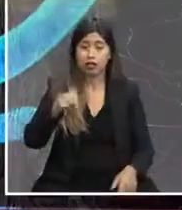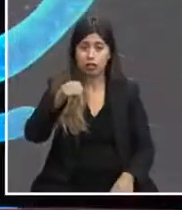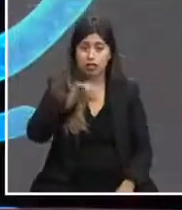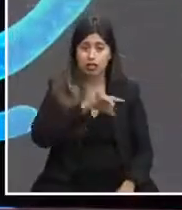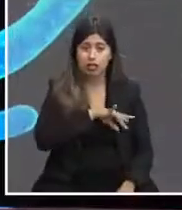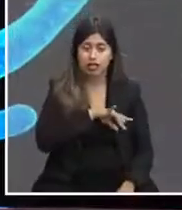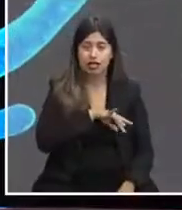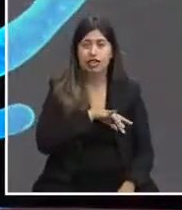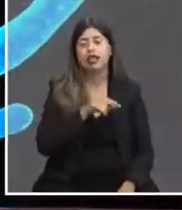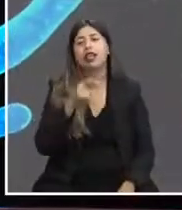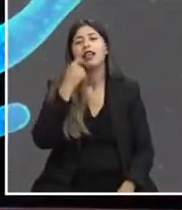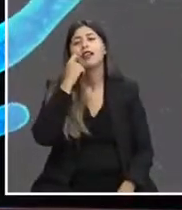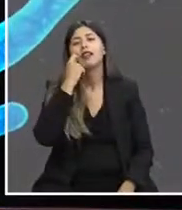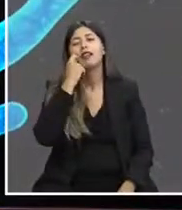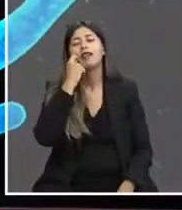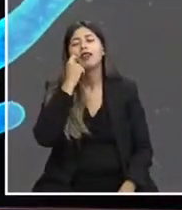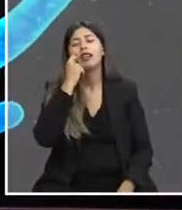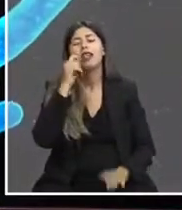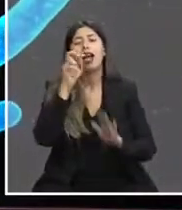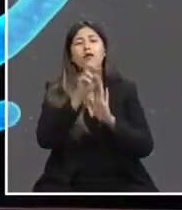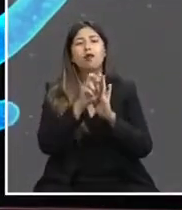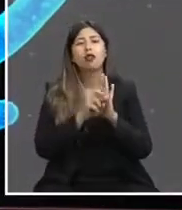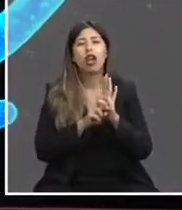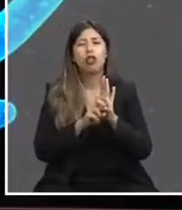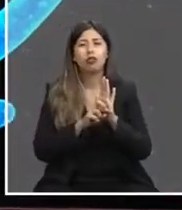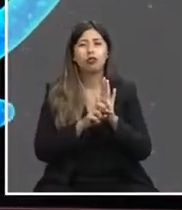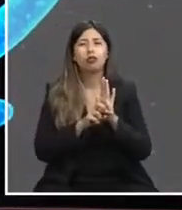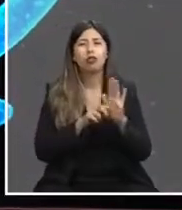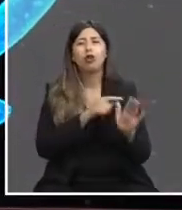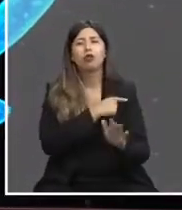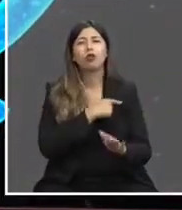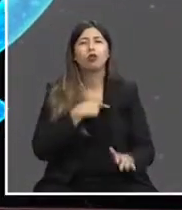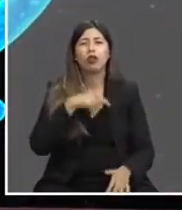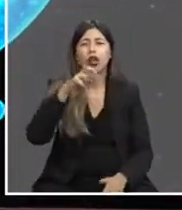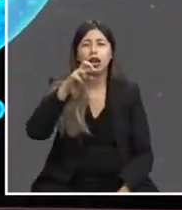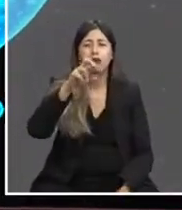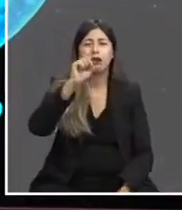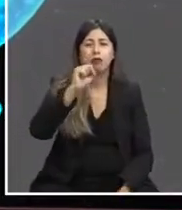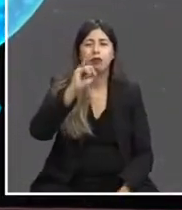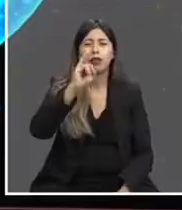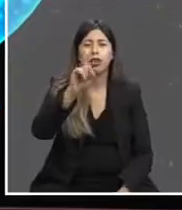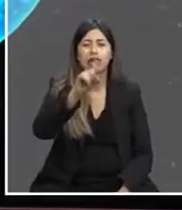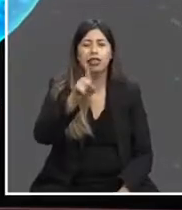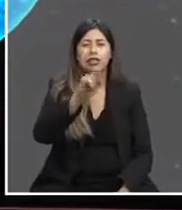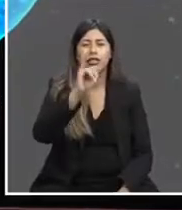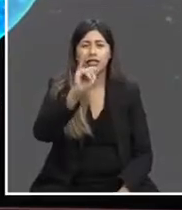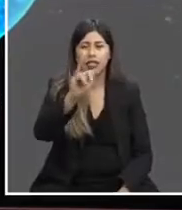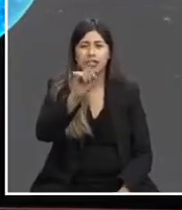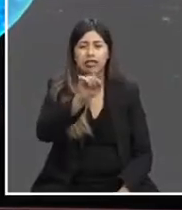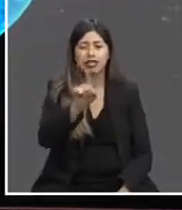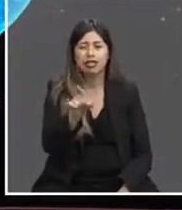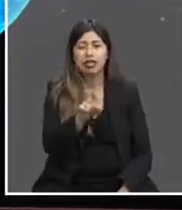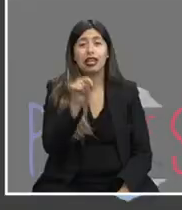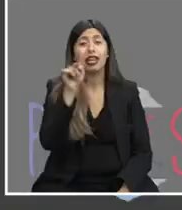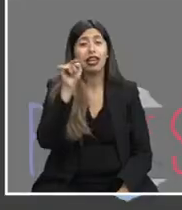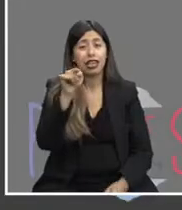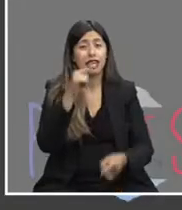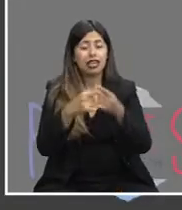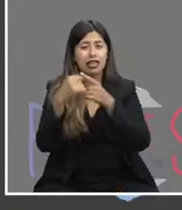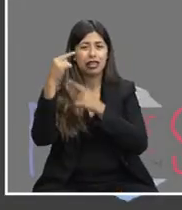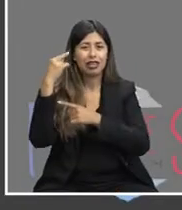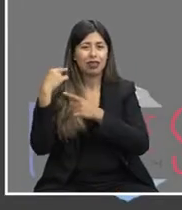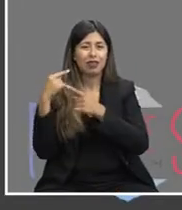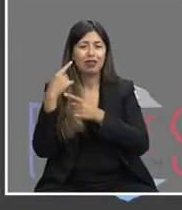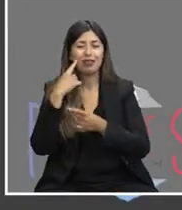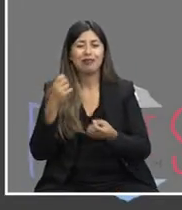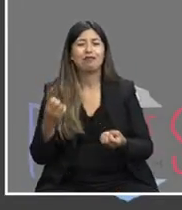joint with Chilean researchers called PISCES. And this is a story of fertility, really. So Patagonia has a whole intricate